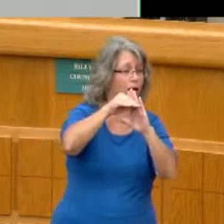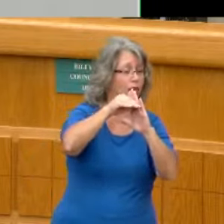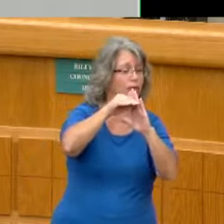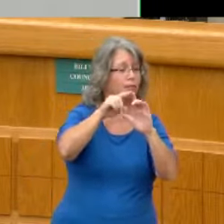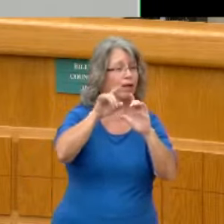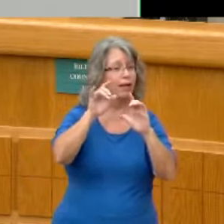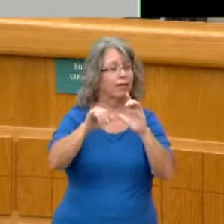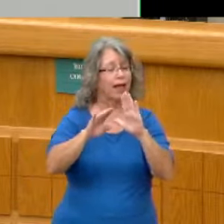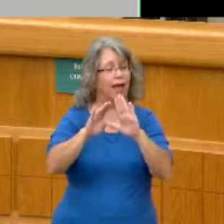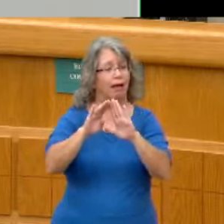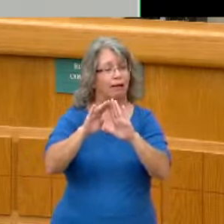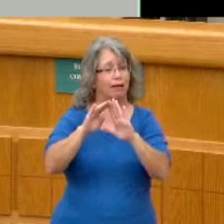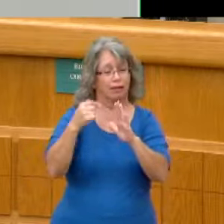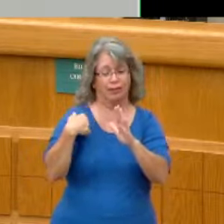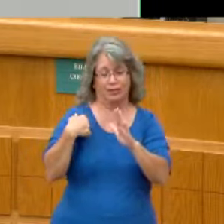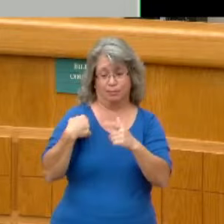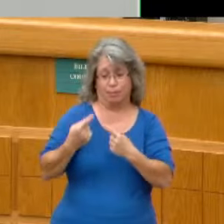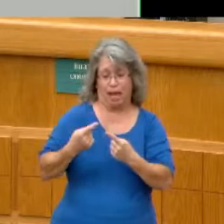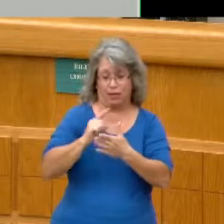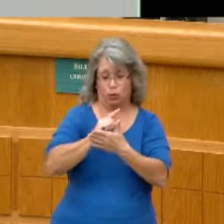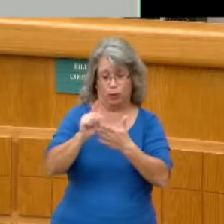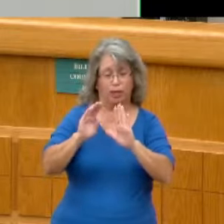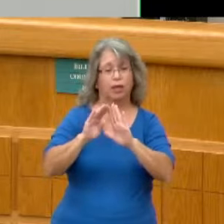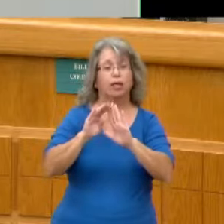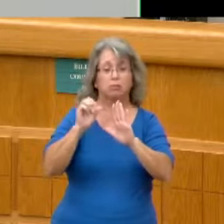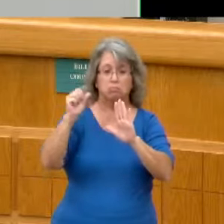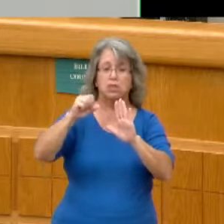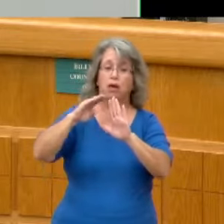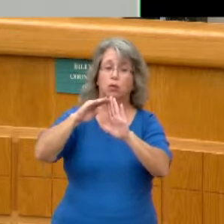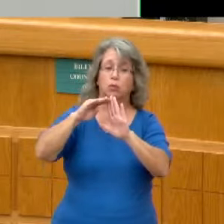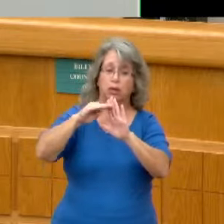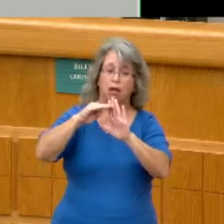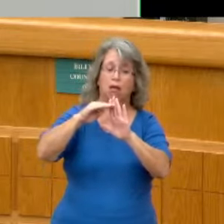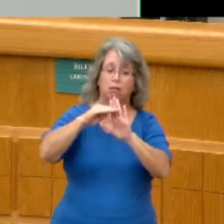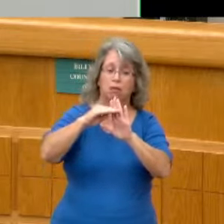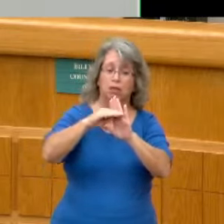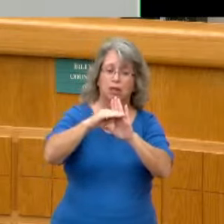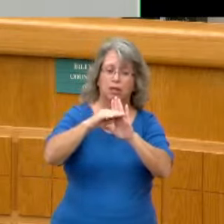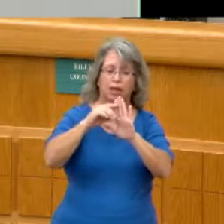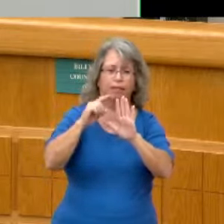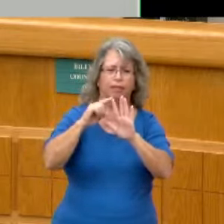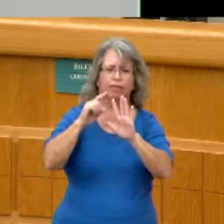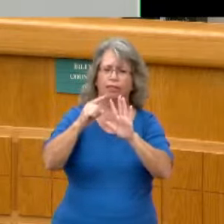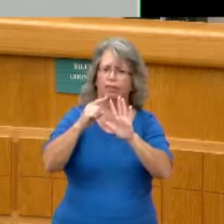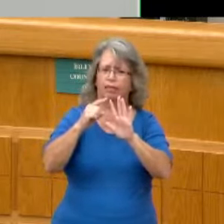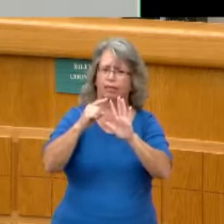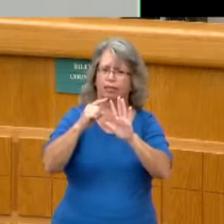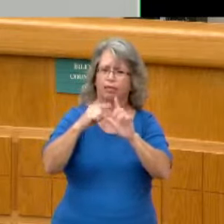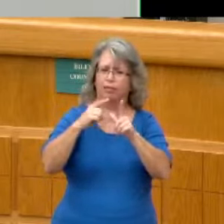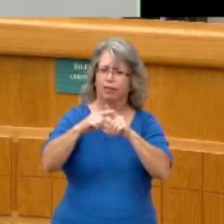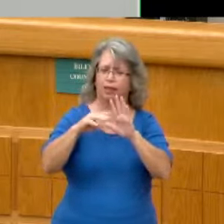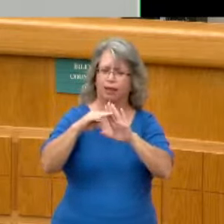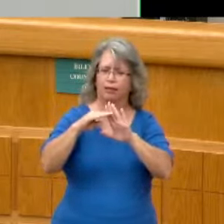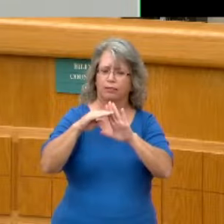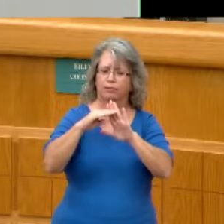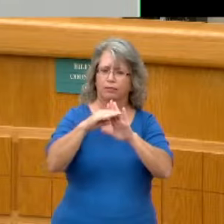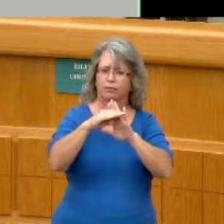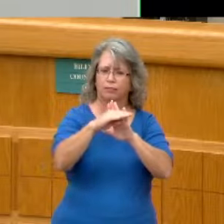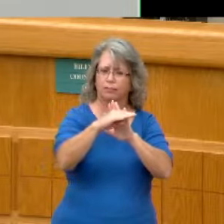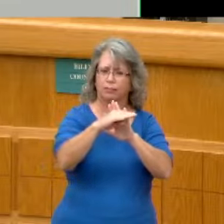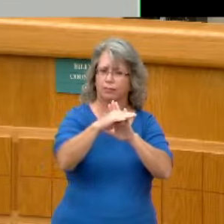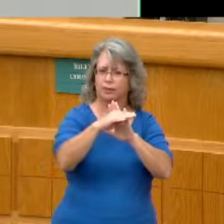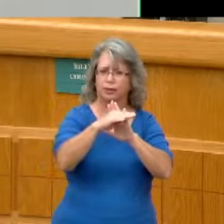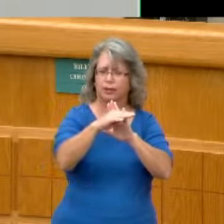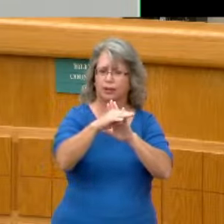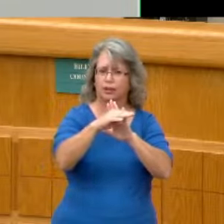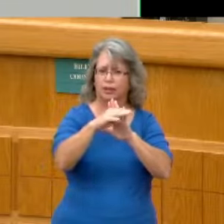kind of stopped in the past week. So we were declining nicely, and then we hit a plateau. And a plateau is not good when we're going down.